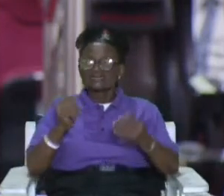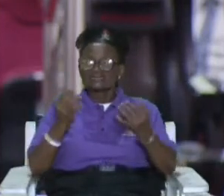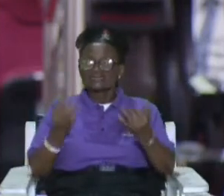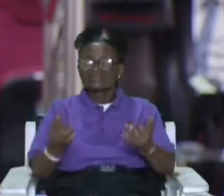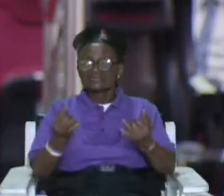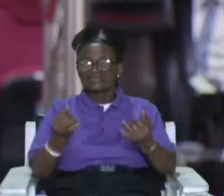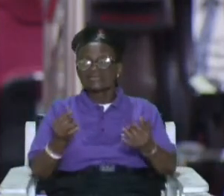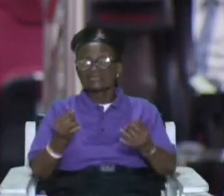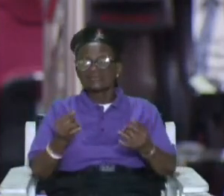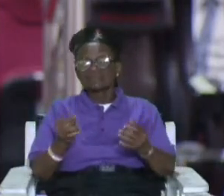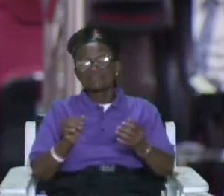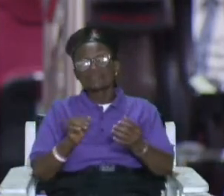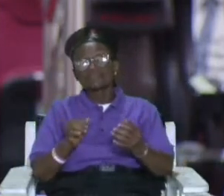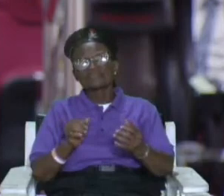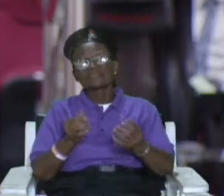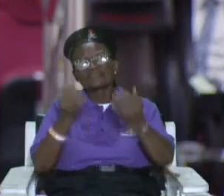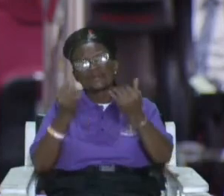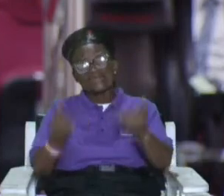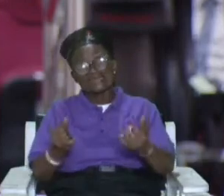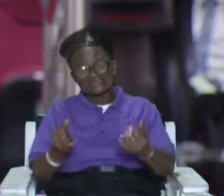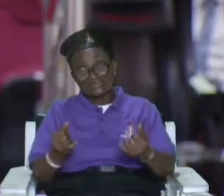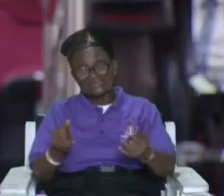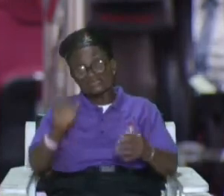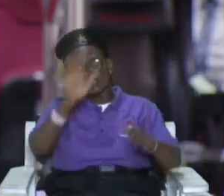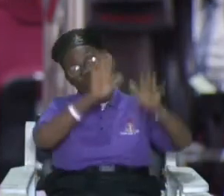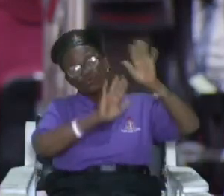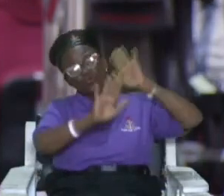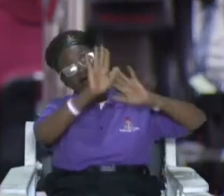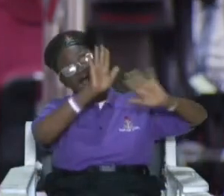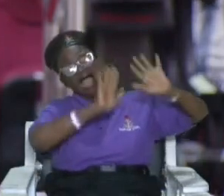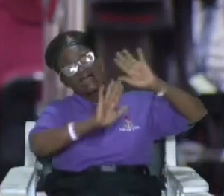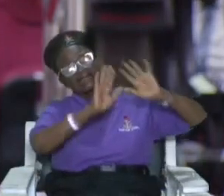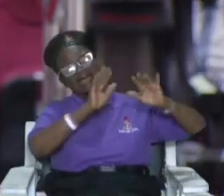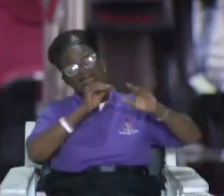family is over now.